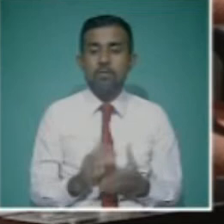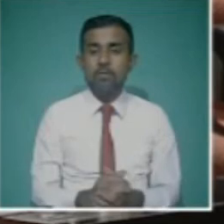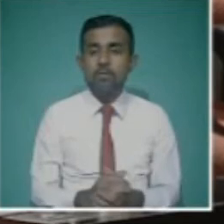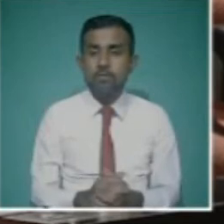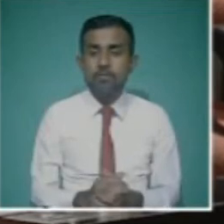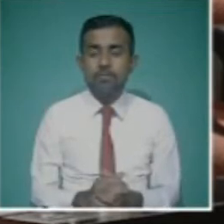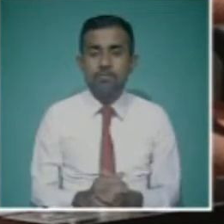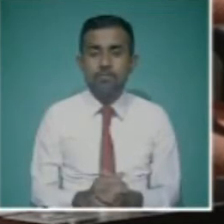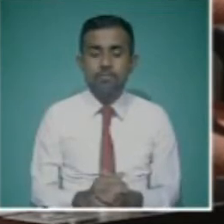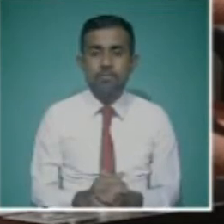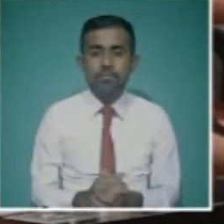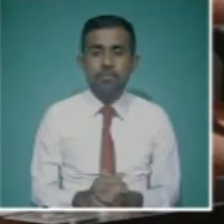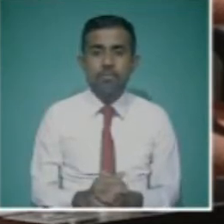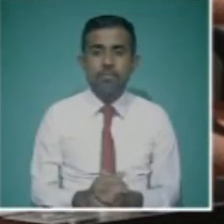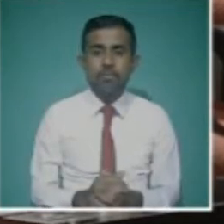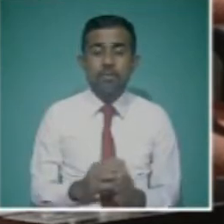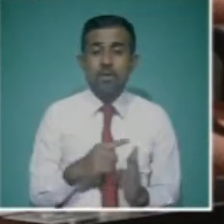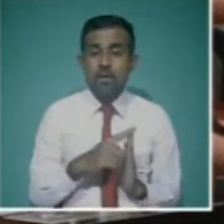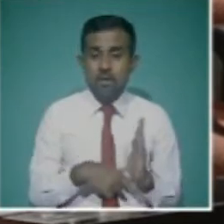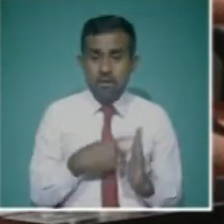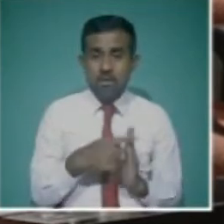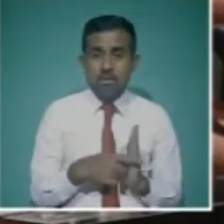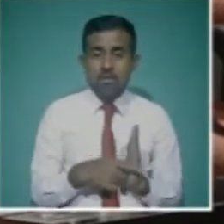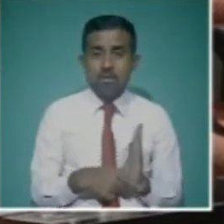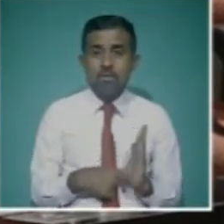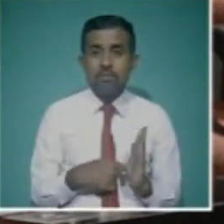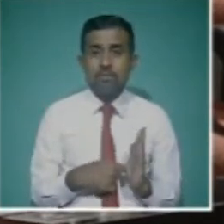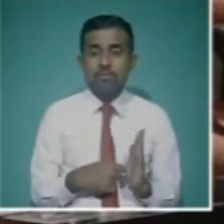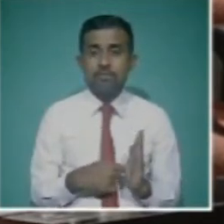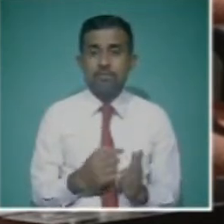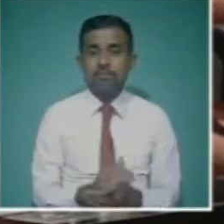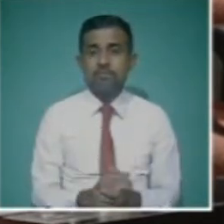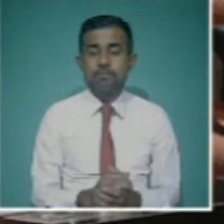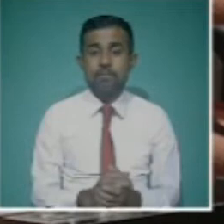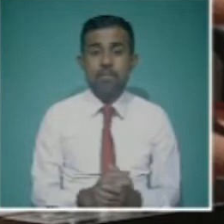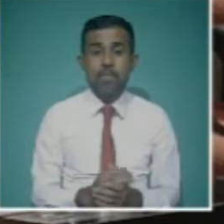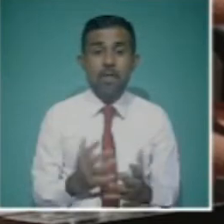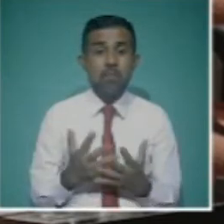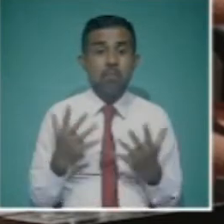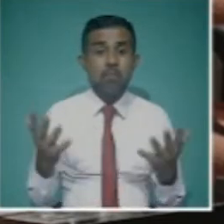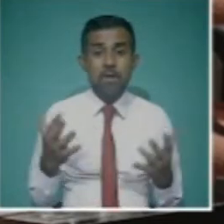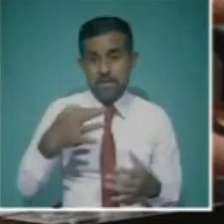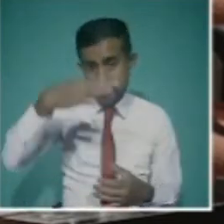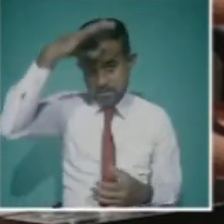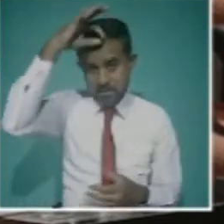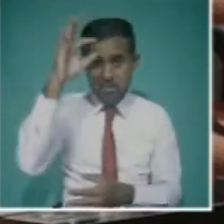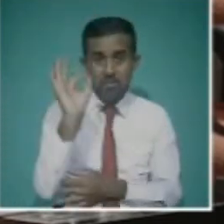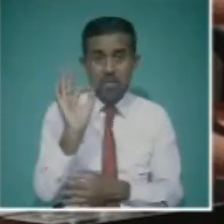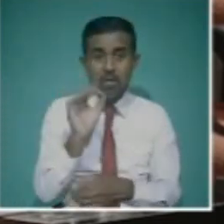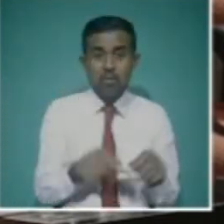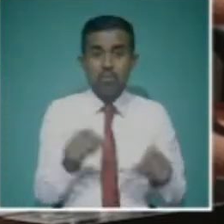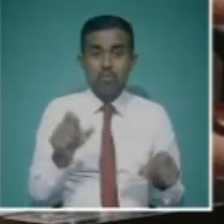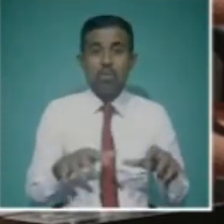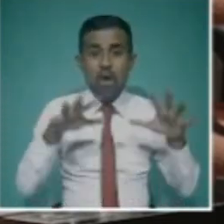look at Sri Lanka as only a country belonging to the majority Sinhala Buddhists, and everybody else